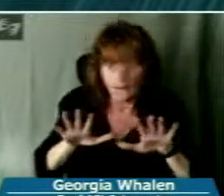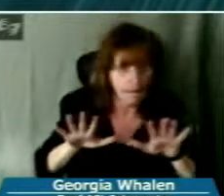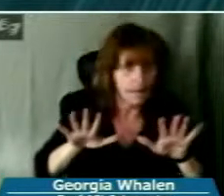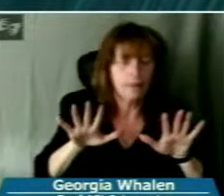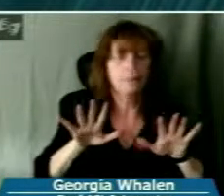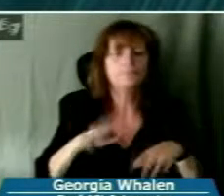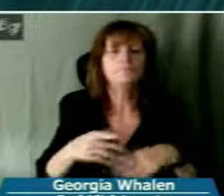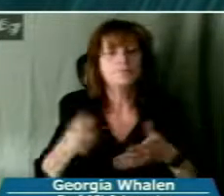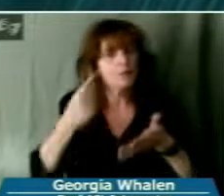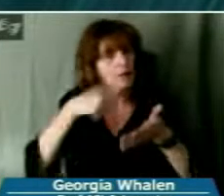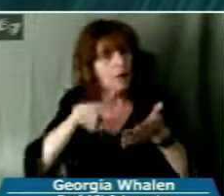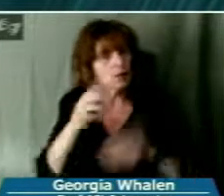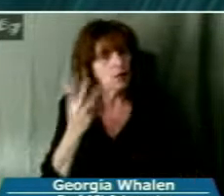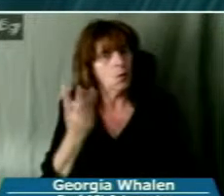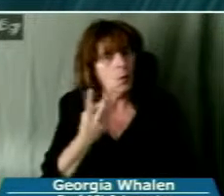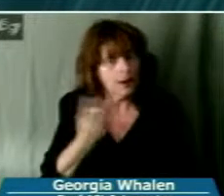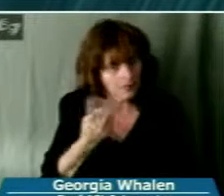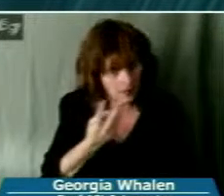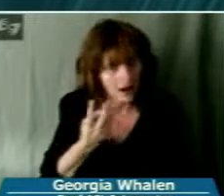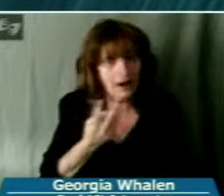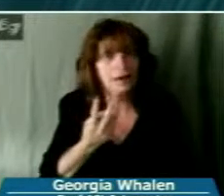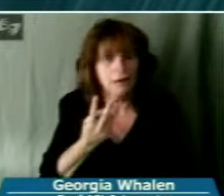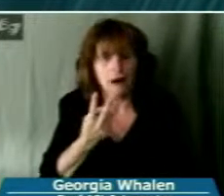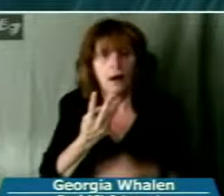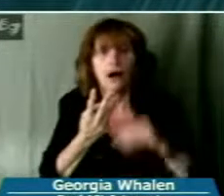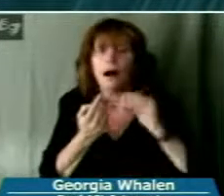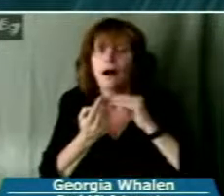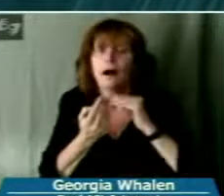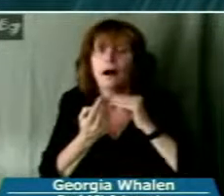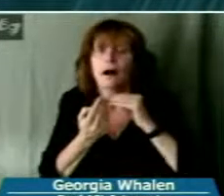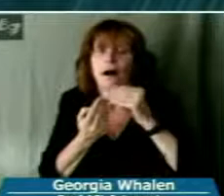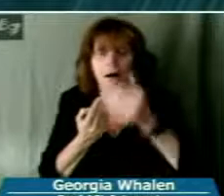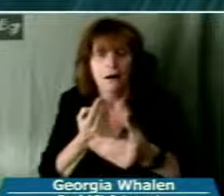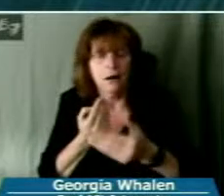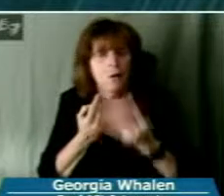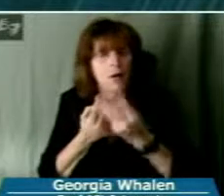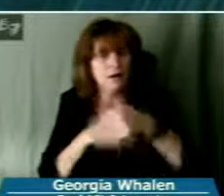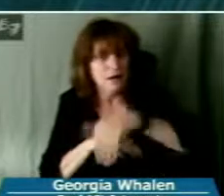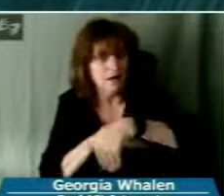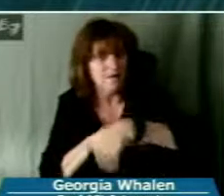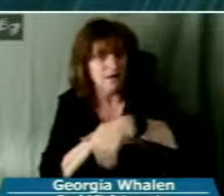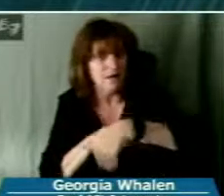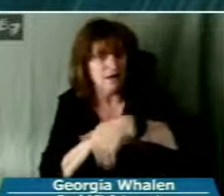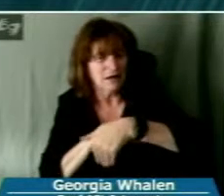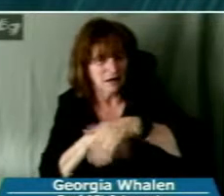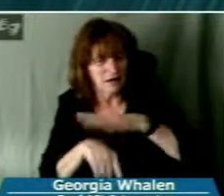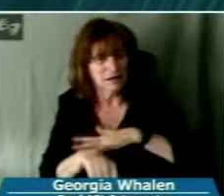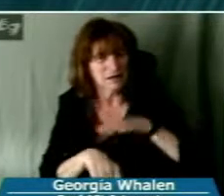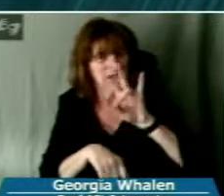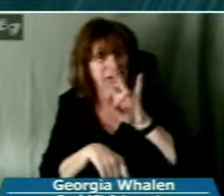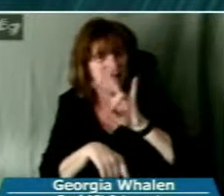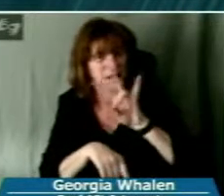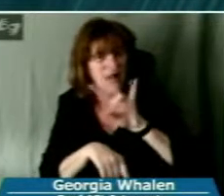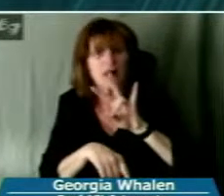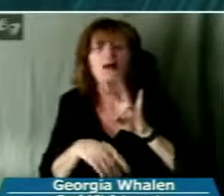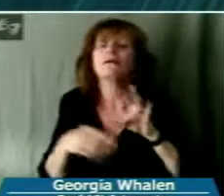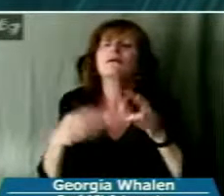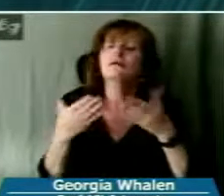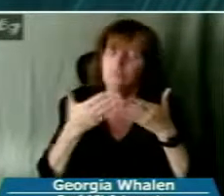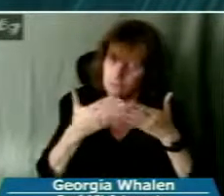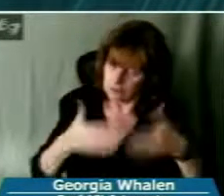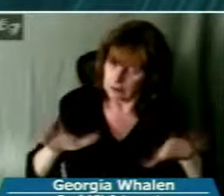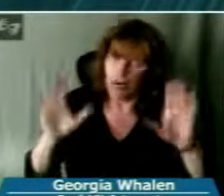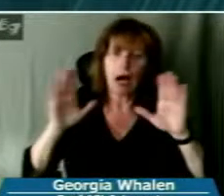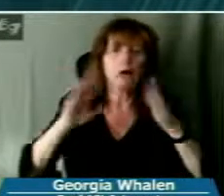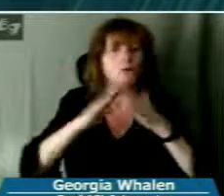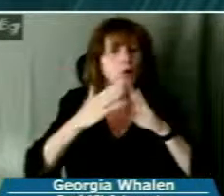have a town hall that very night at 7 p.m. And we can, at that point, review the highlights of that entire plan. I'm going to